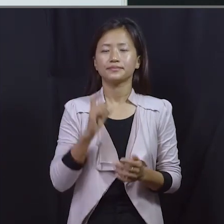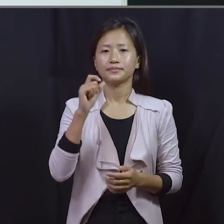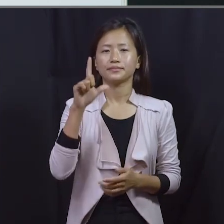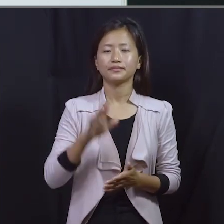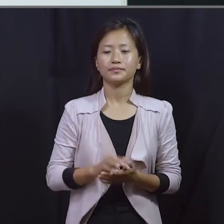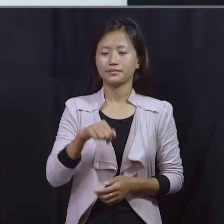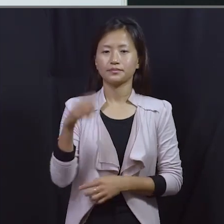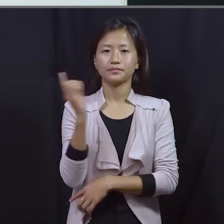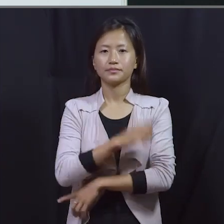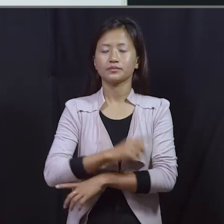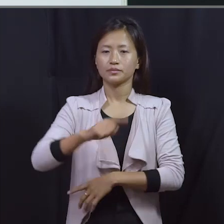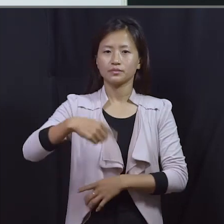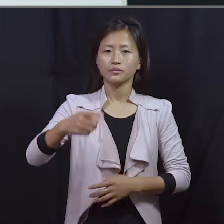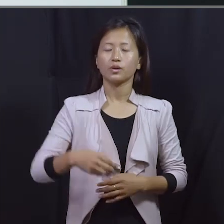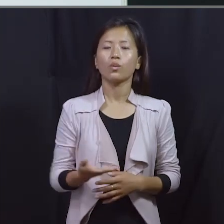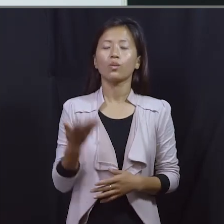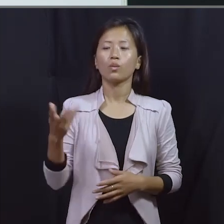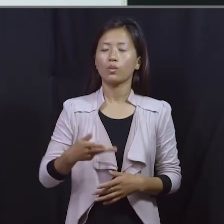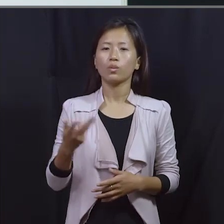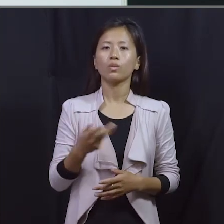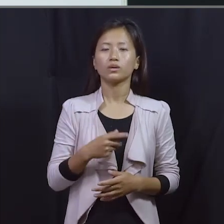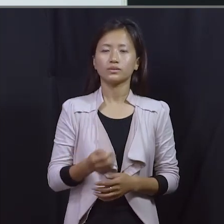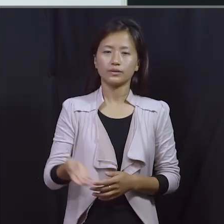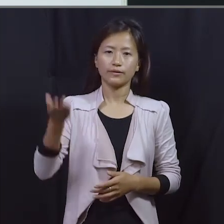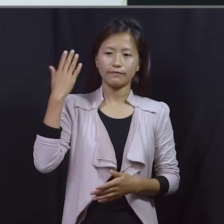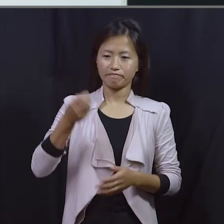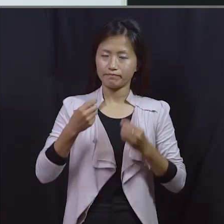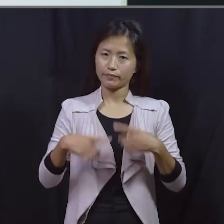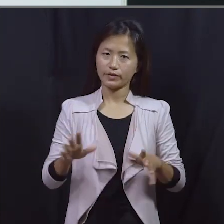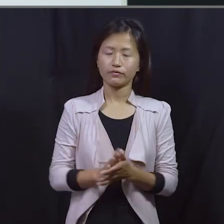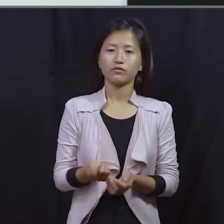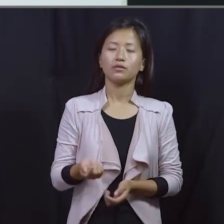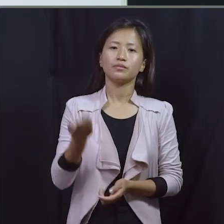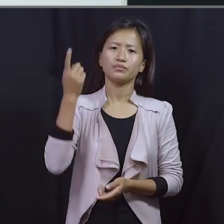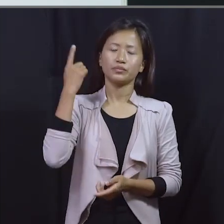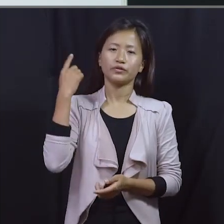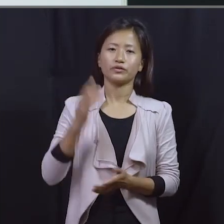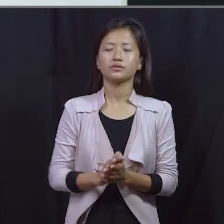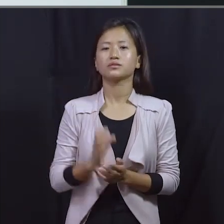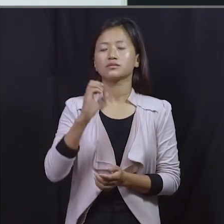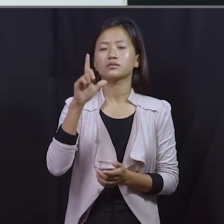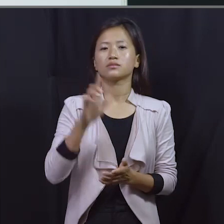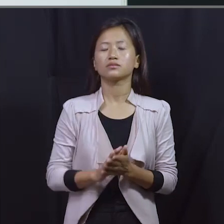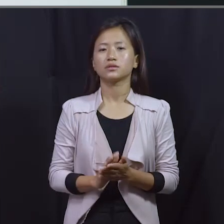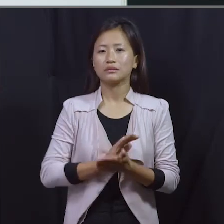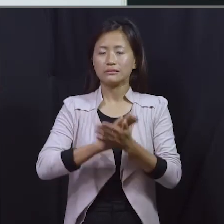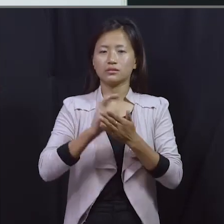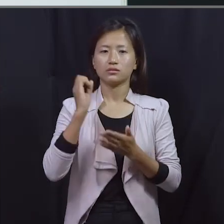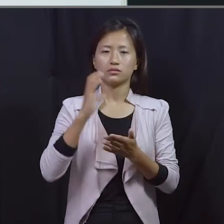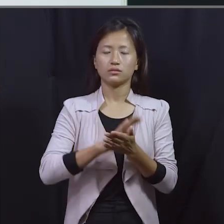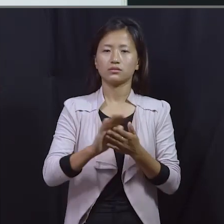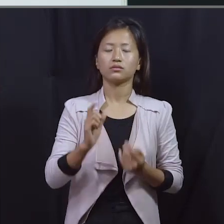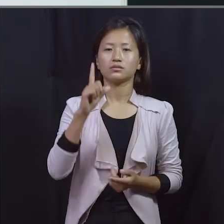Today we will continue what we have left from the previous class, that is chapter 10 on